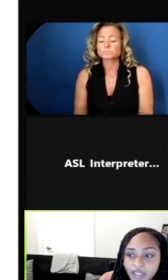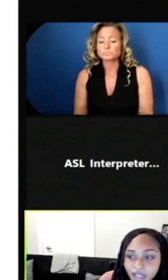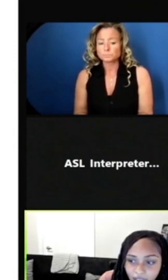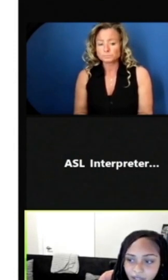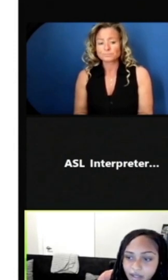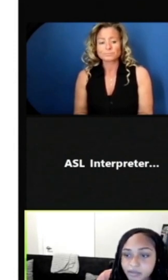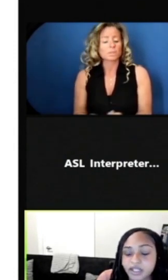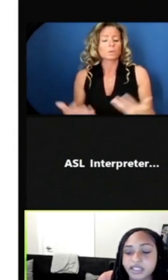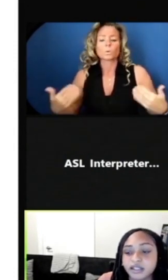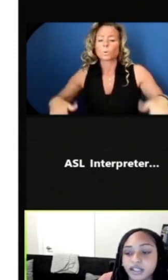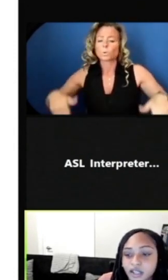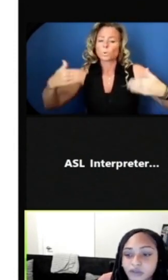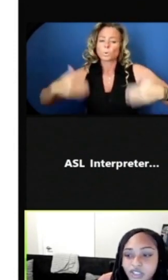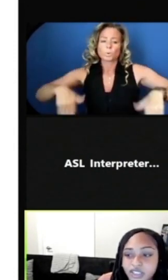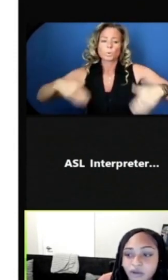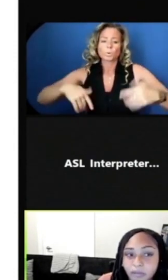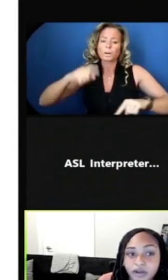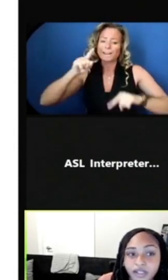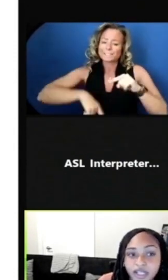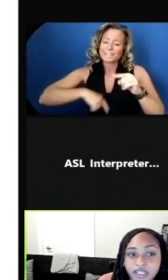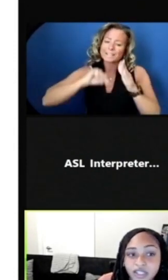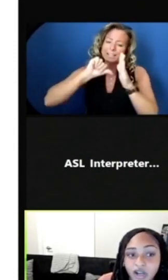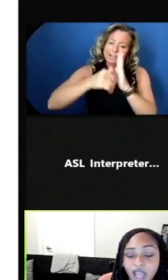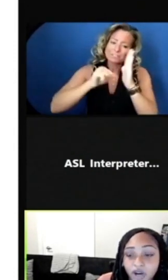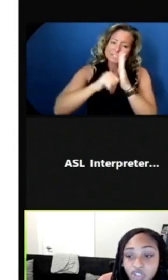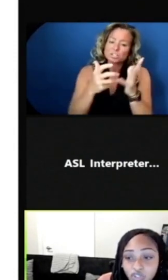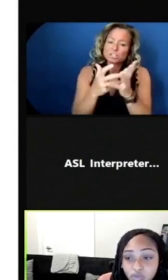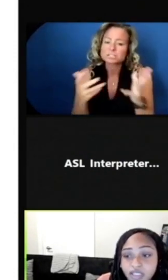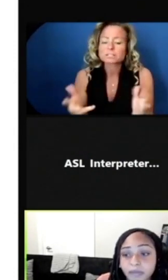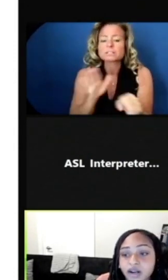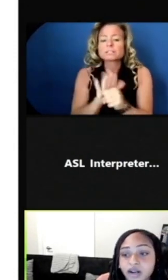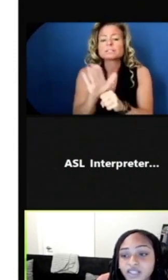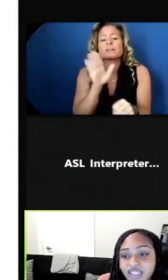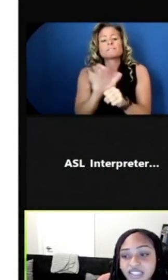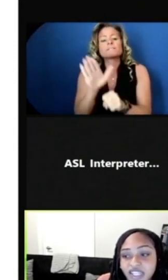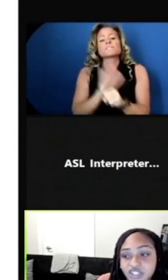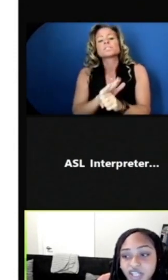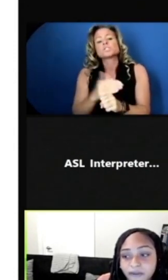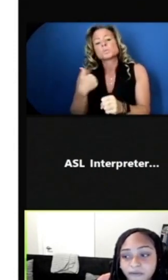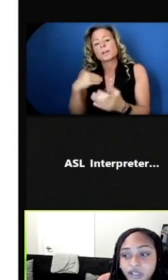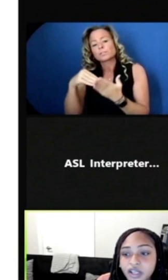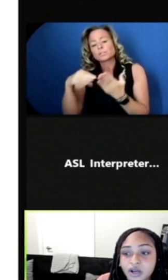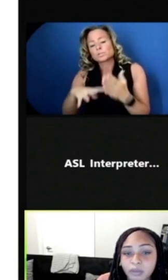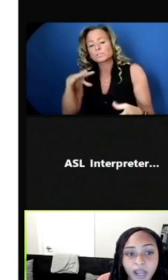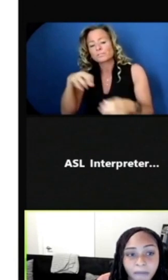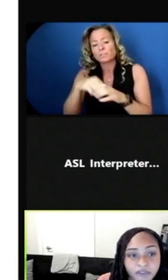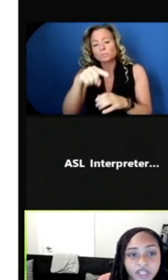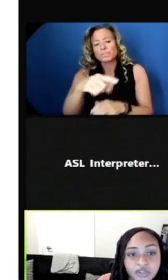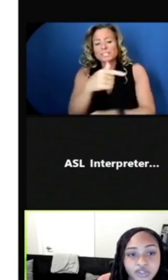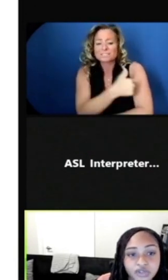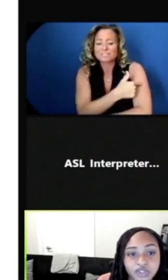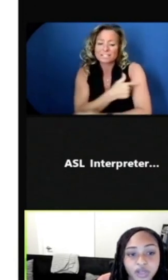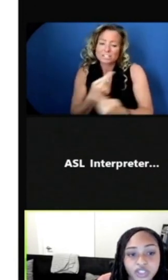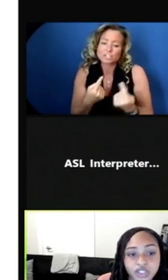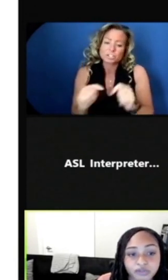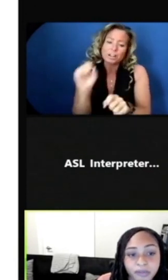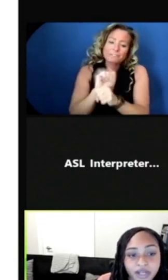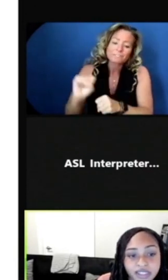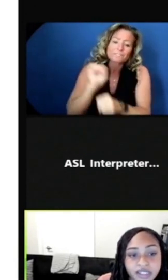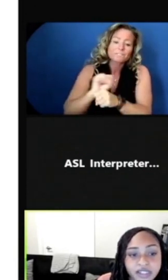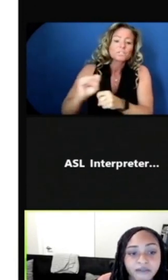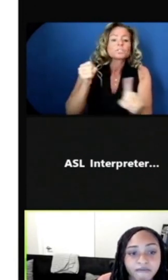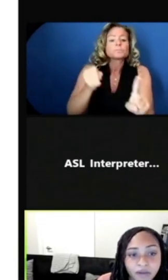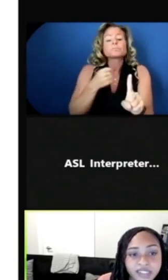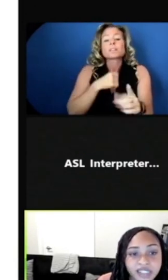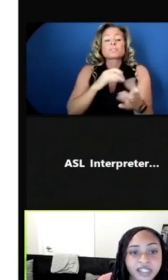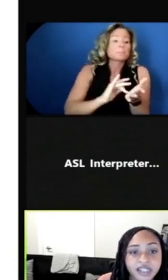I cannot detail enough just how important it is to have our students a part of this vaccination effort. We have professional students ranging from